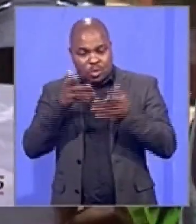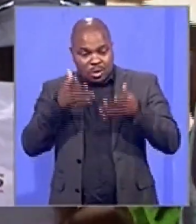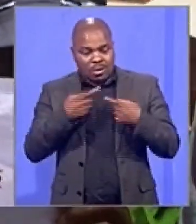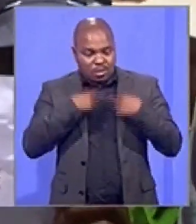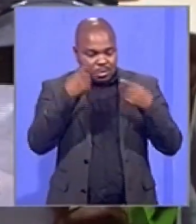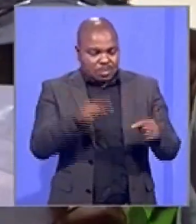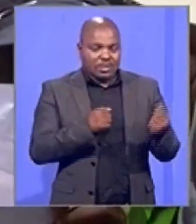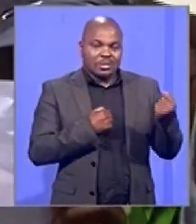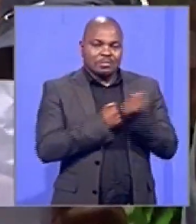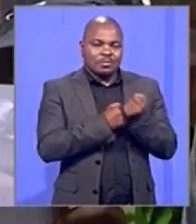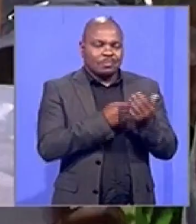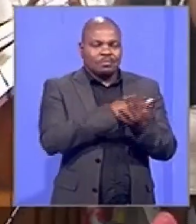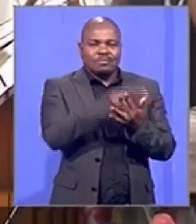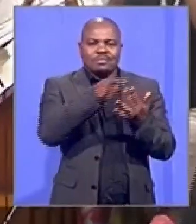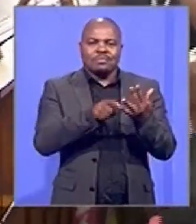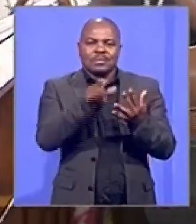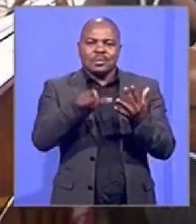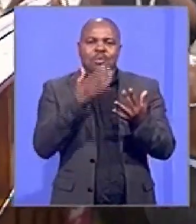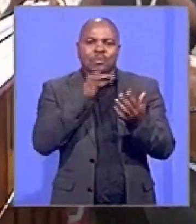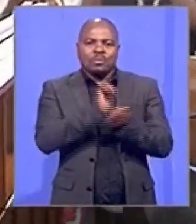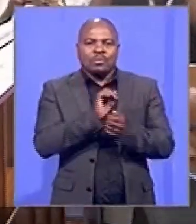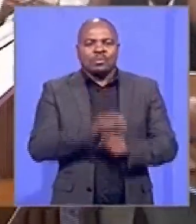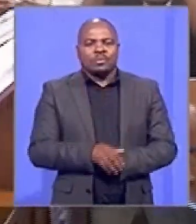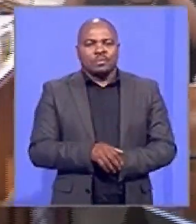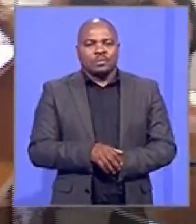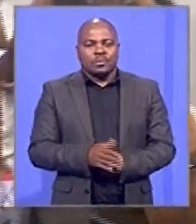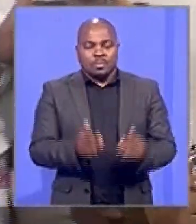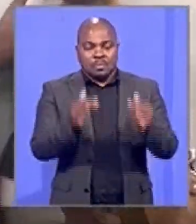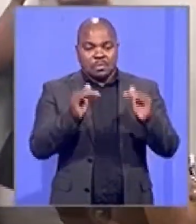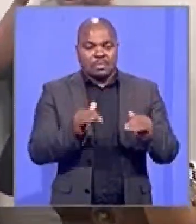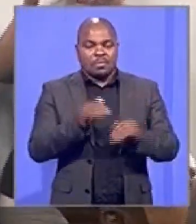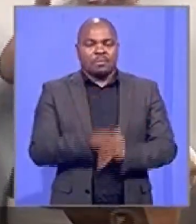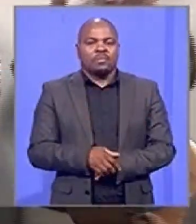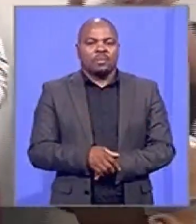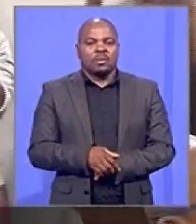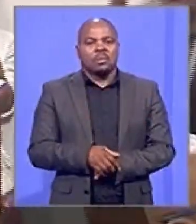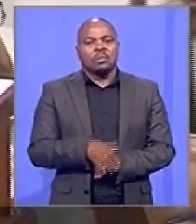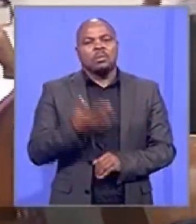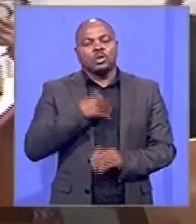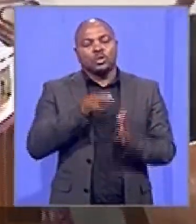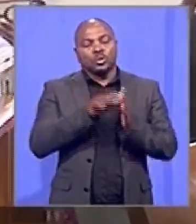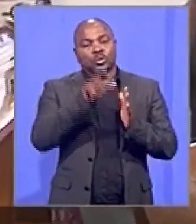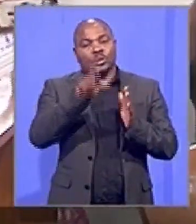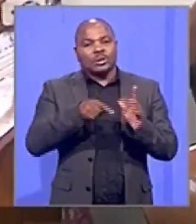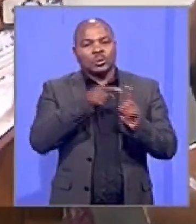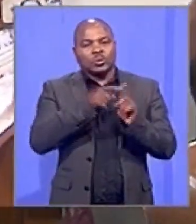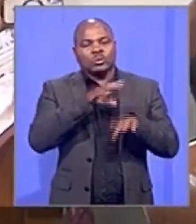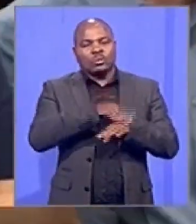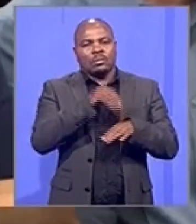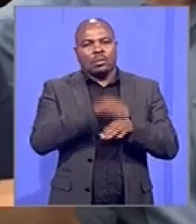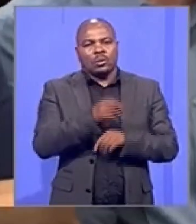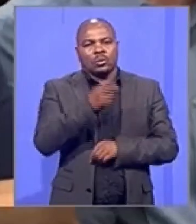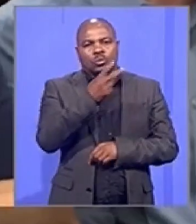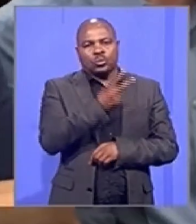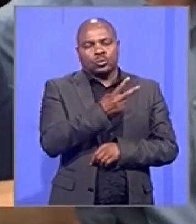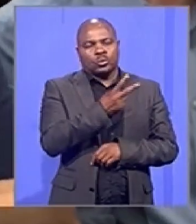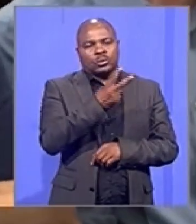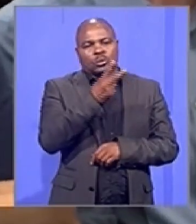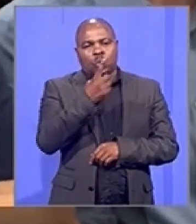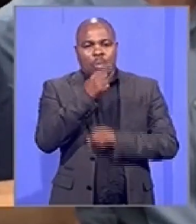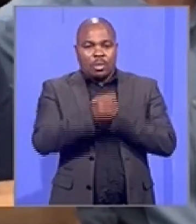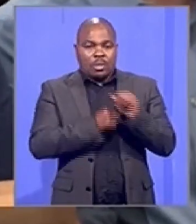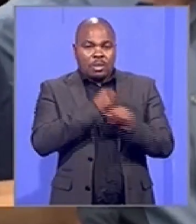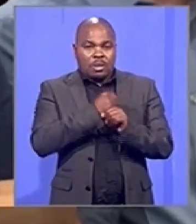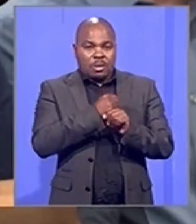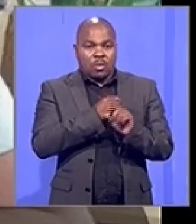to support people who are being arrested. Kopo ya beili nyewe nya moithuti ya dilemo di